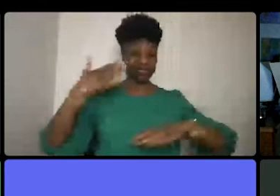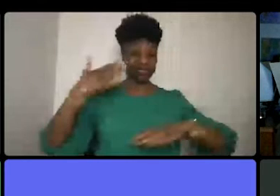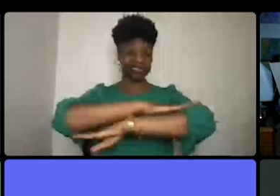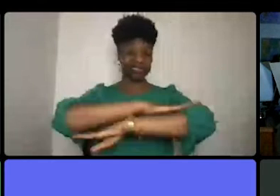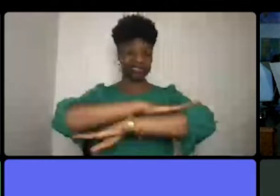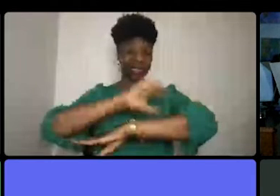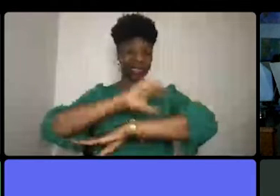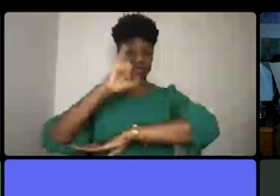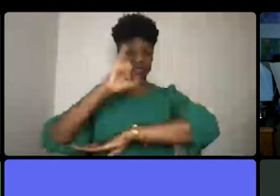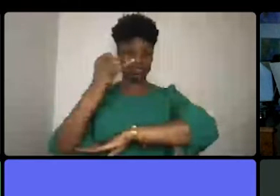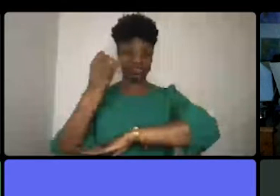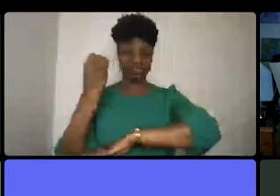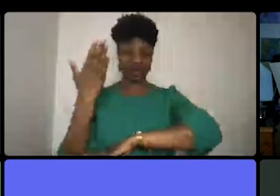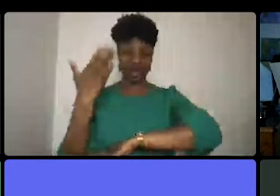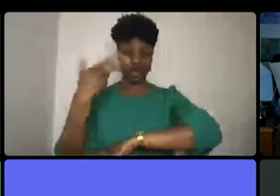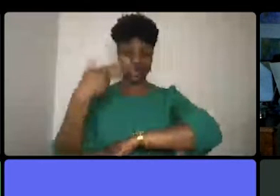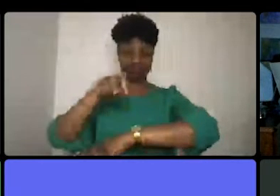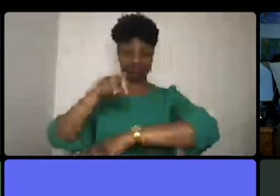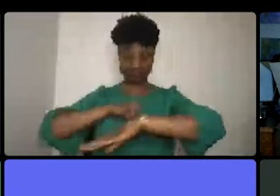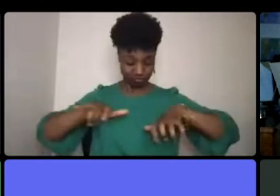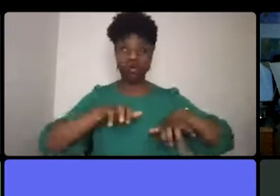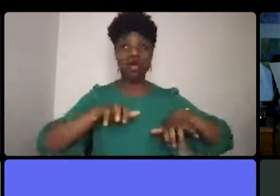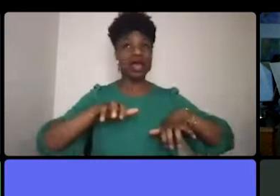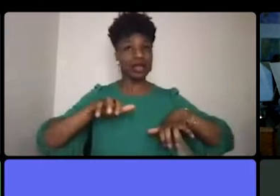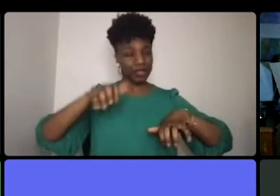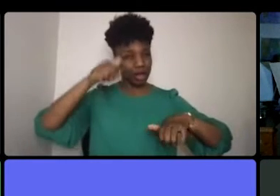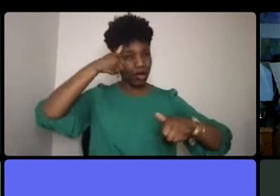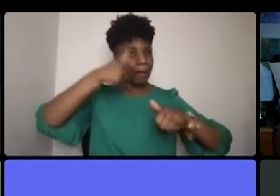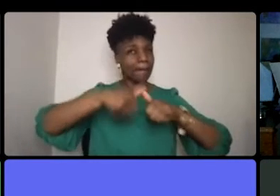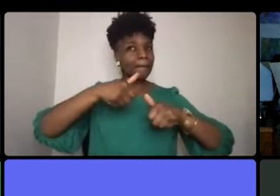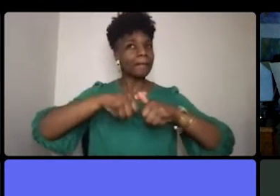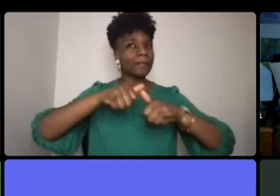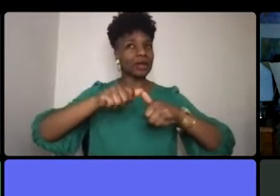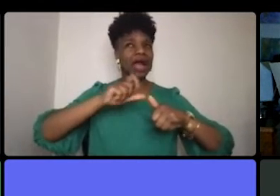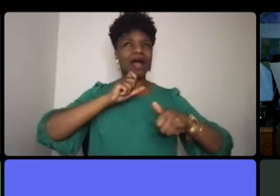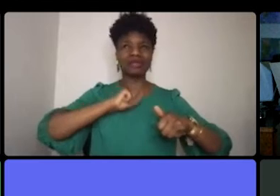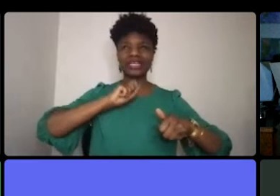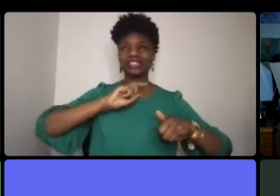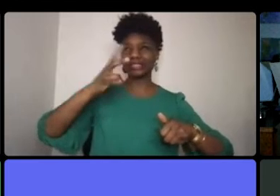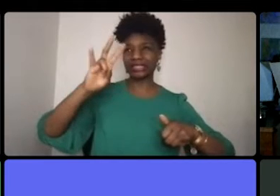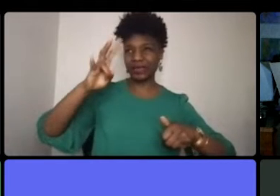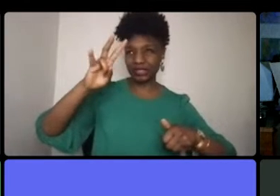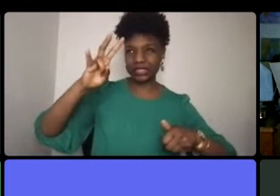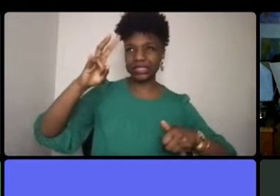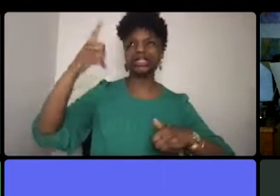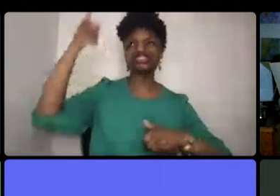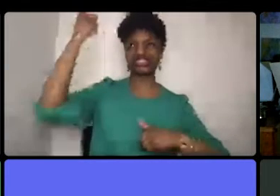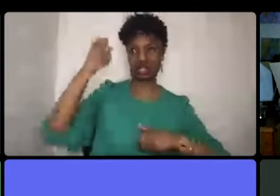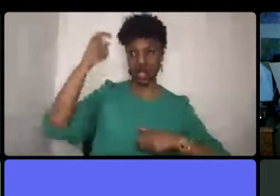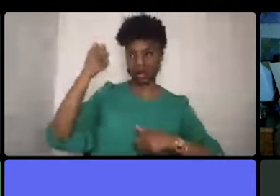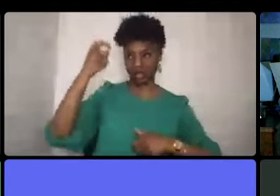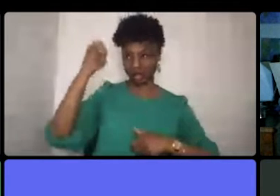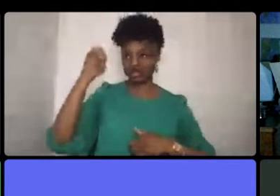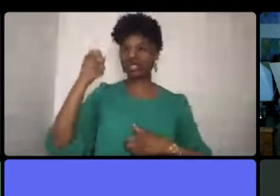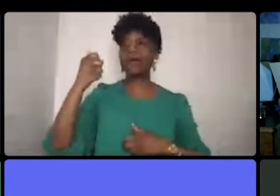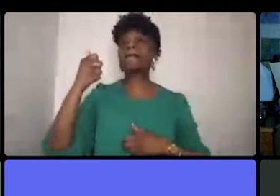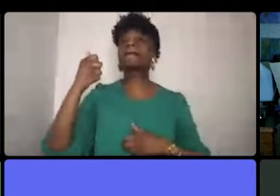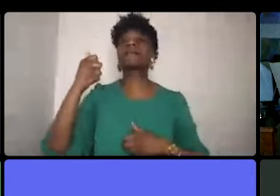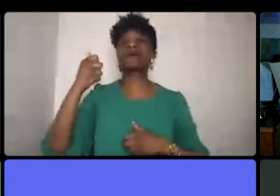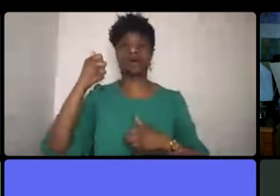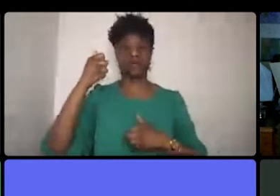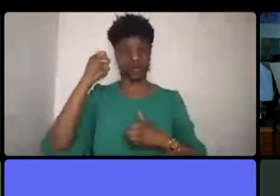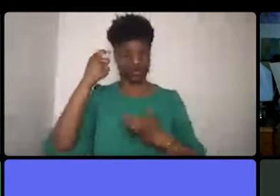20, 21, but I got the scholarship when I was like 17 Went to Mm. school for 4 years, graduated.